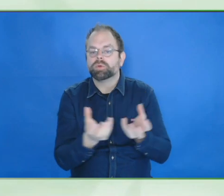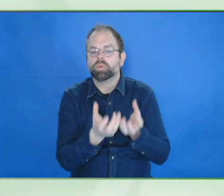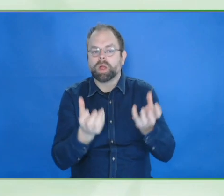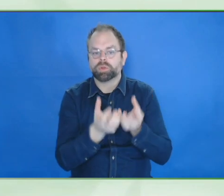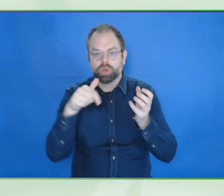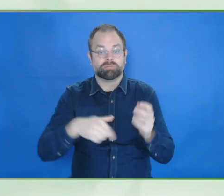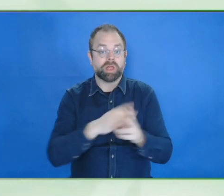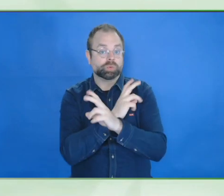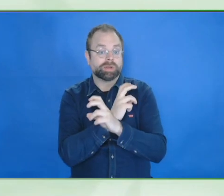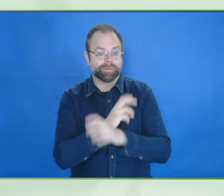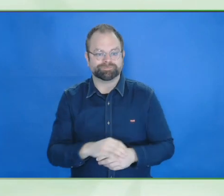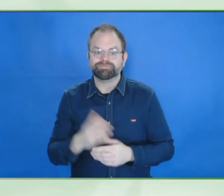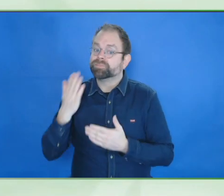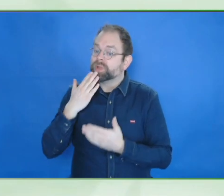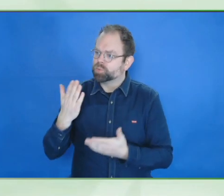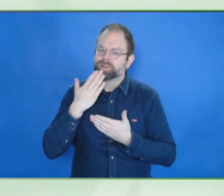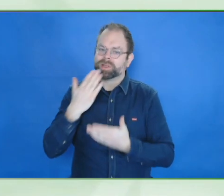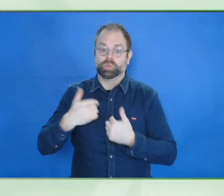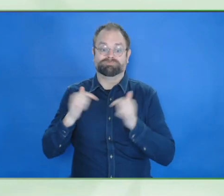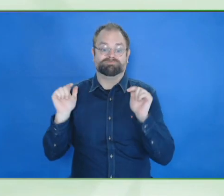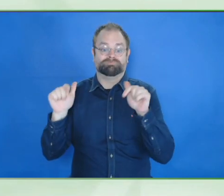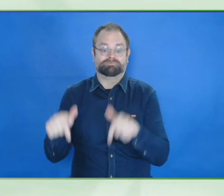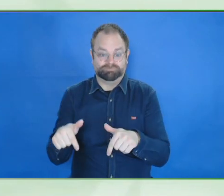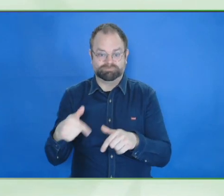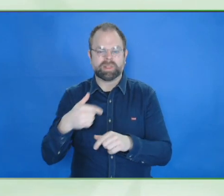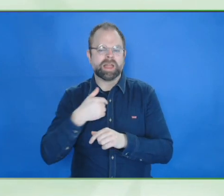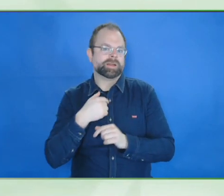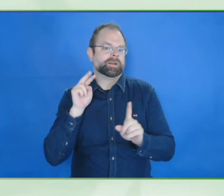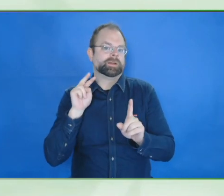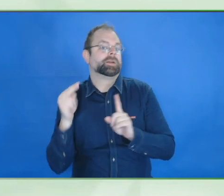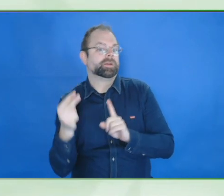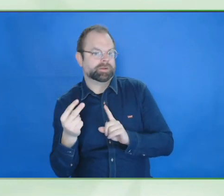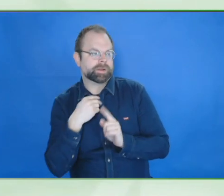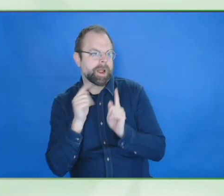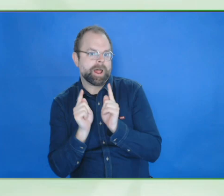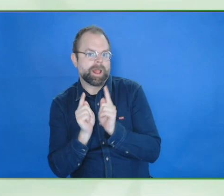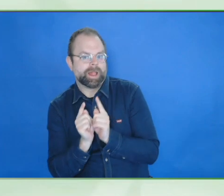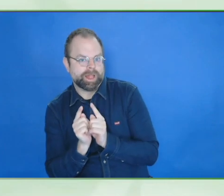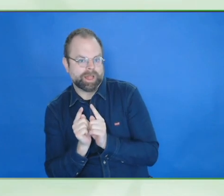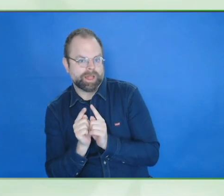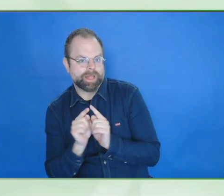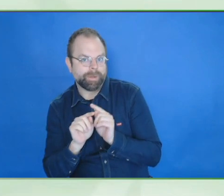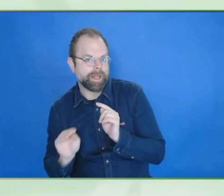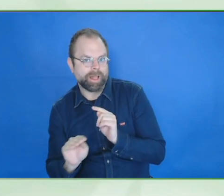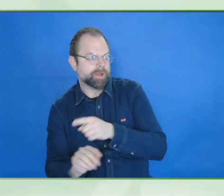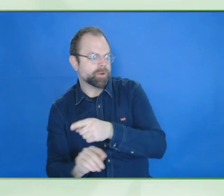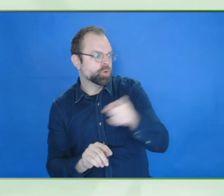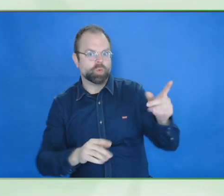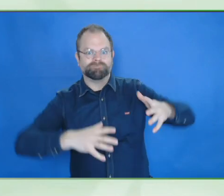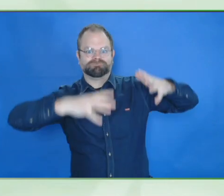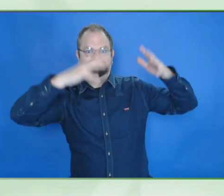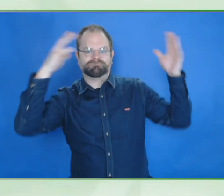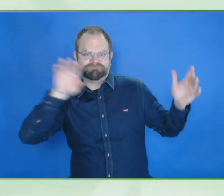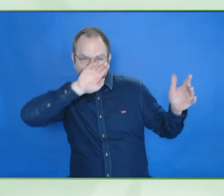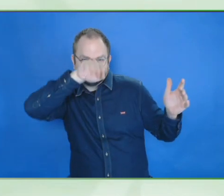You are the elephants. The job that feeds me is I'm the CEO of an organization for blind and visually